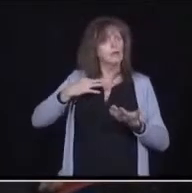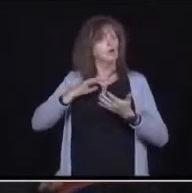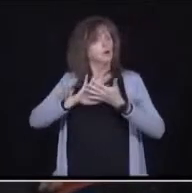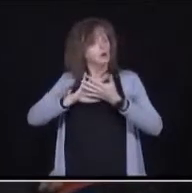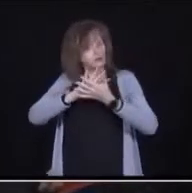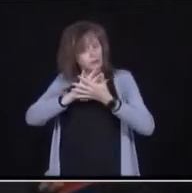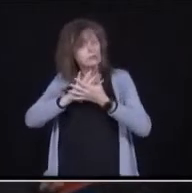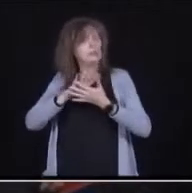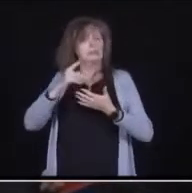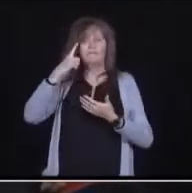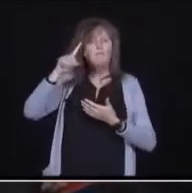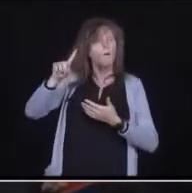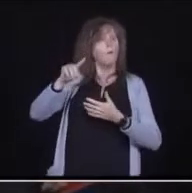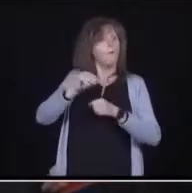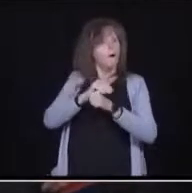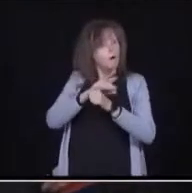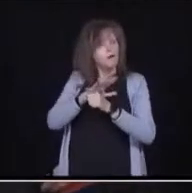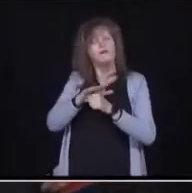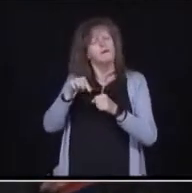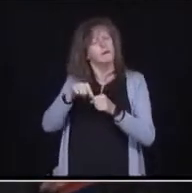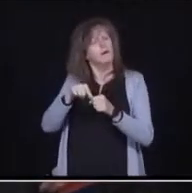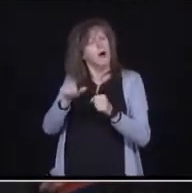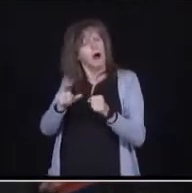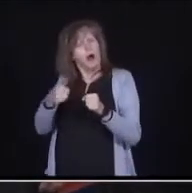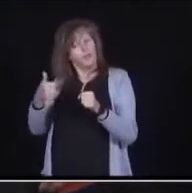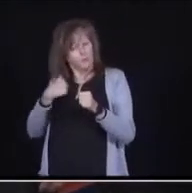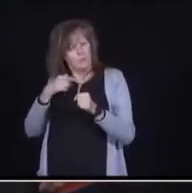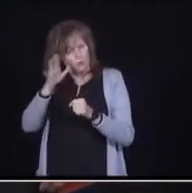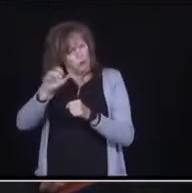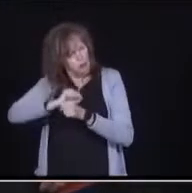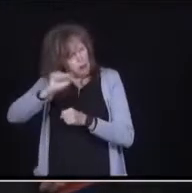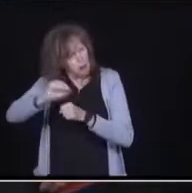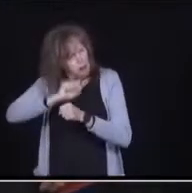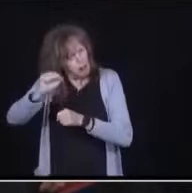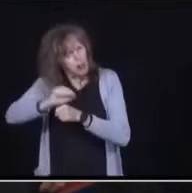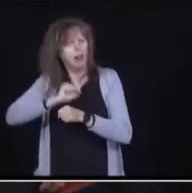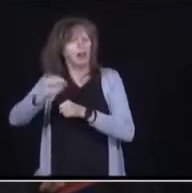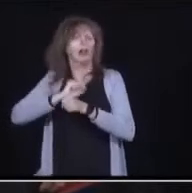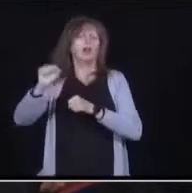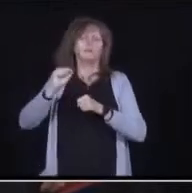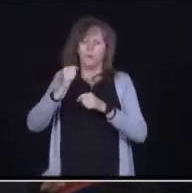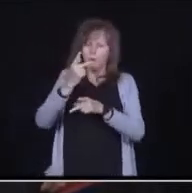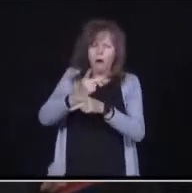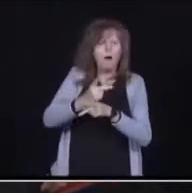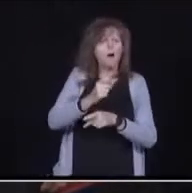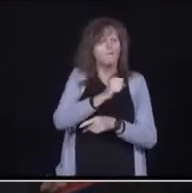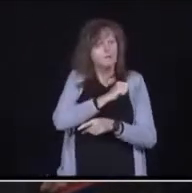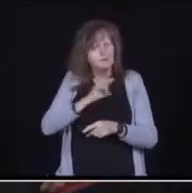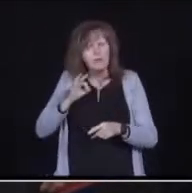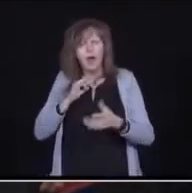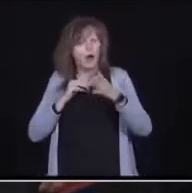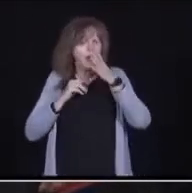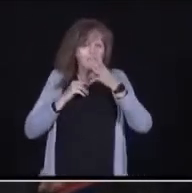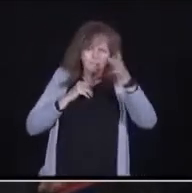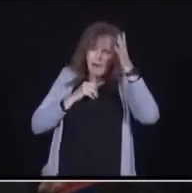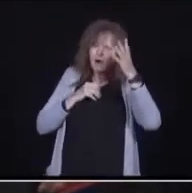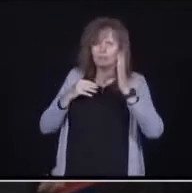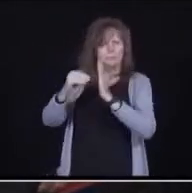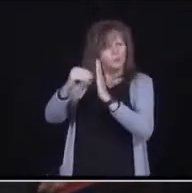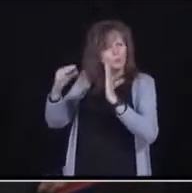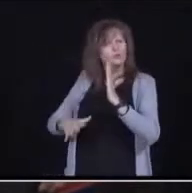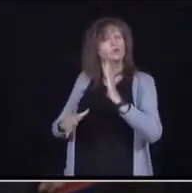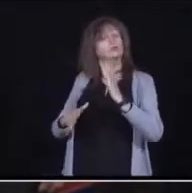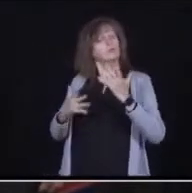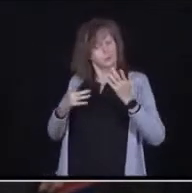to improve the safety of our schools. Parents, students, and staff will be able to go to